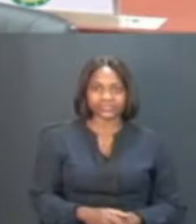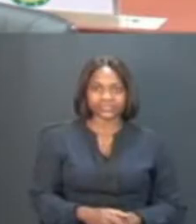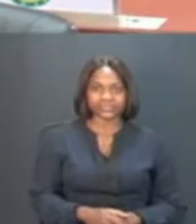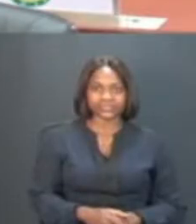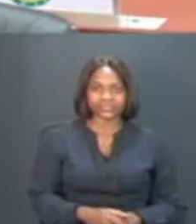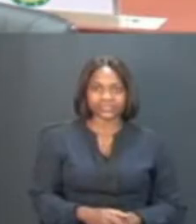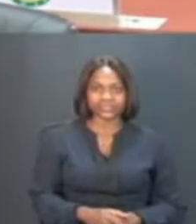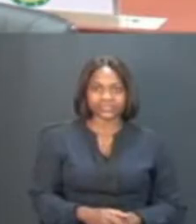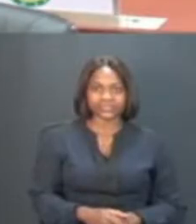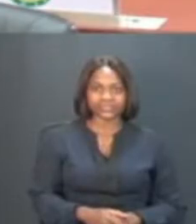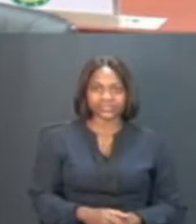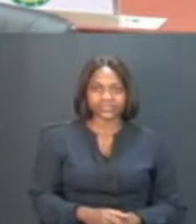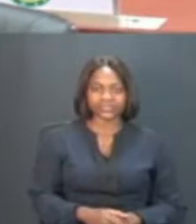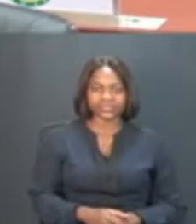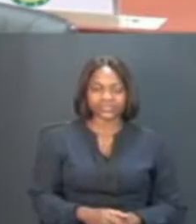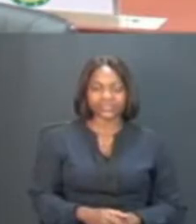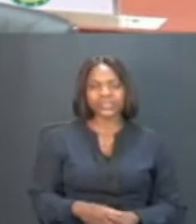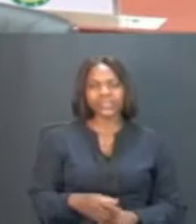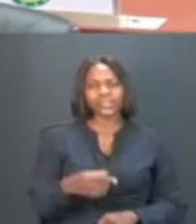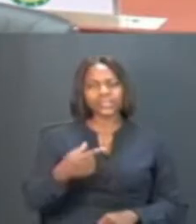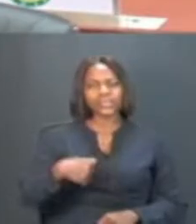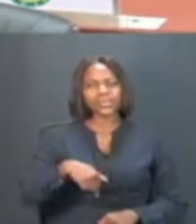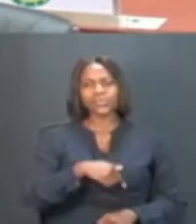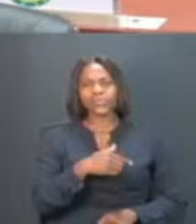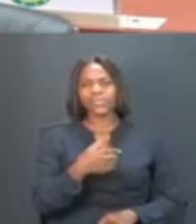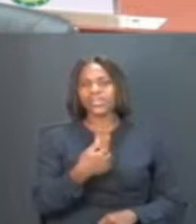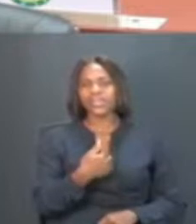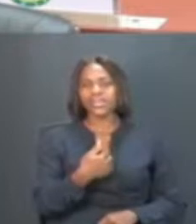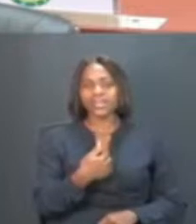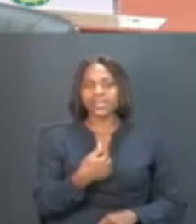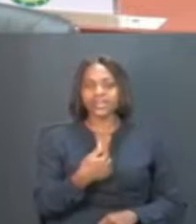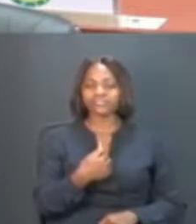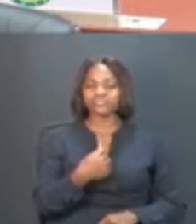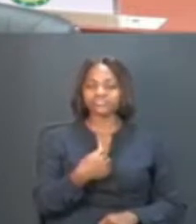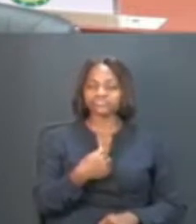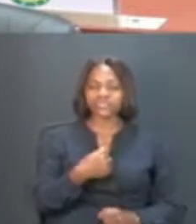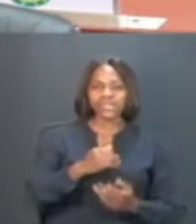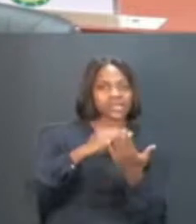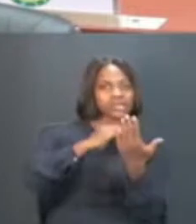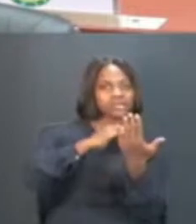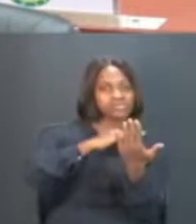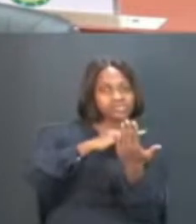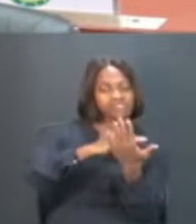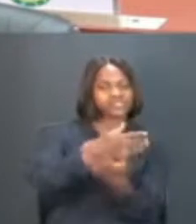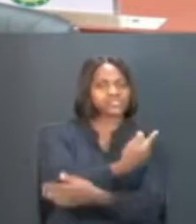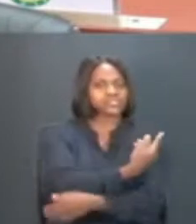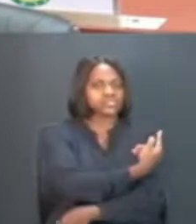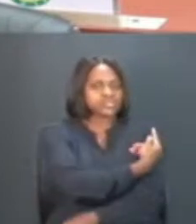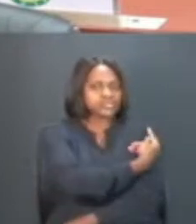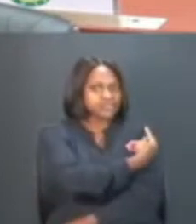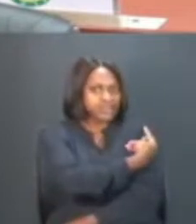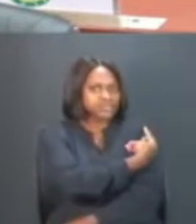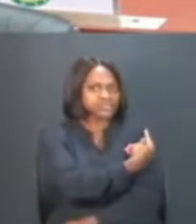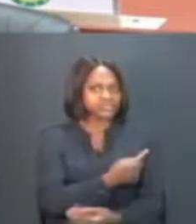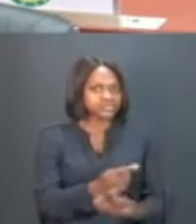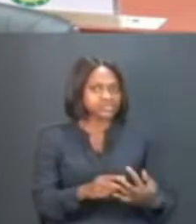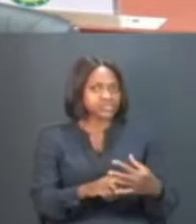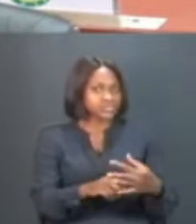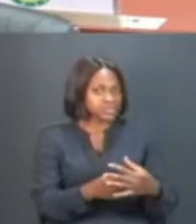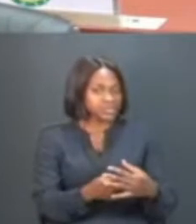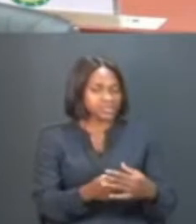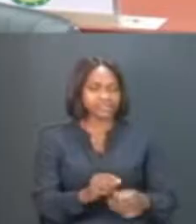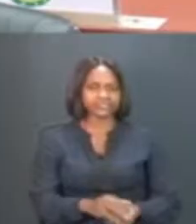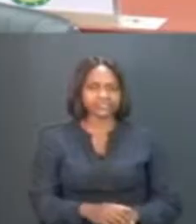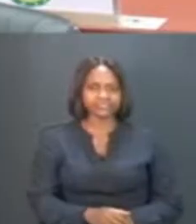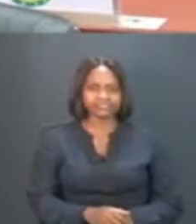had these preventive vaccines that have been started.